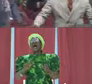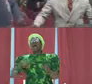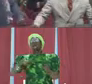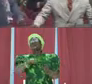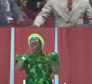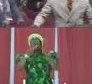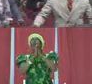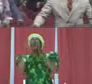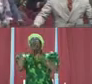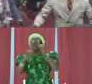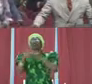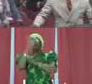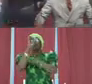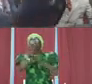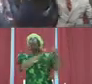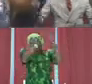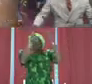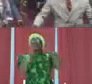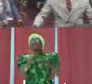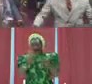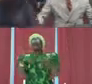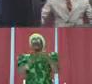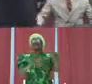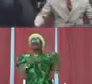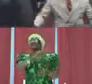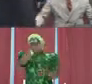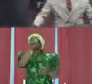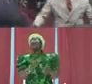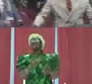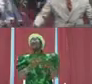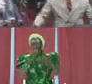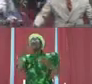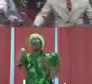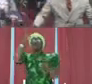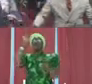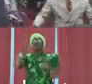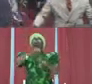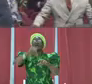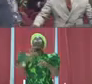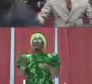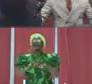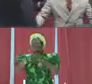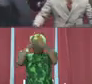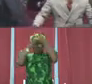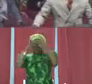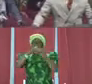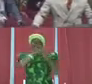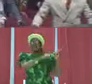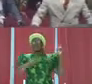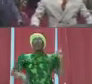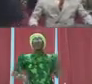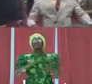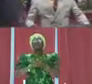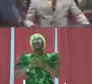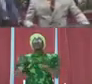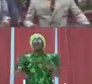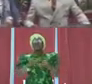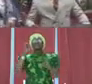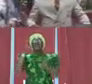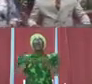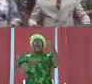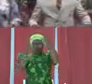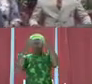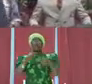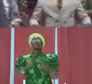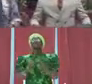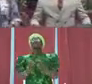Lord God Almighty, that like never before, you will anoint our Father in the Lord. Even as he comes to go through the